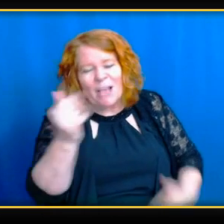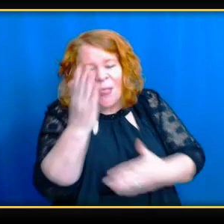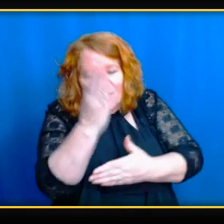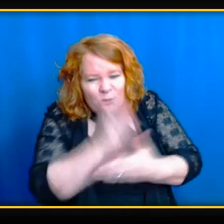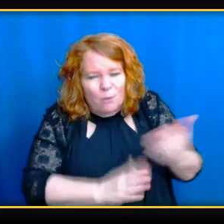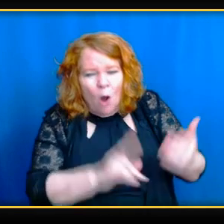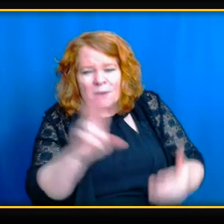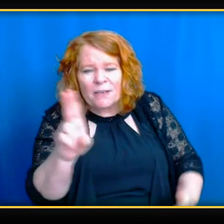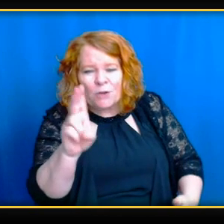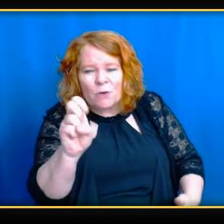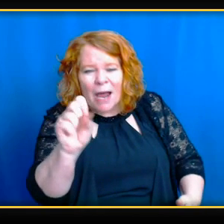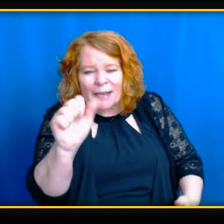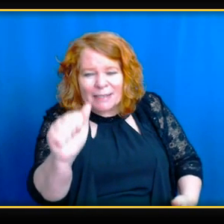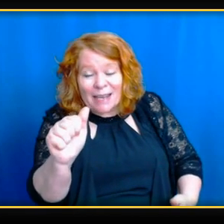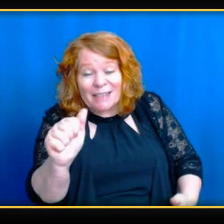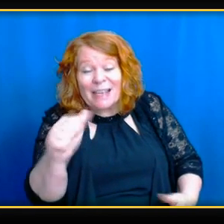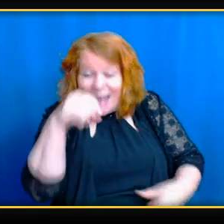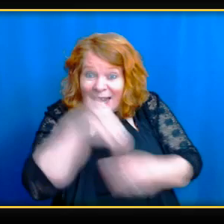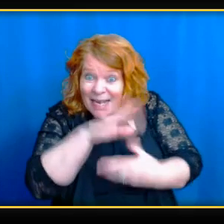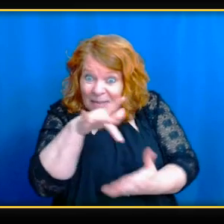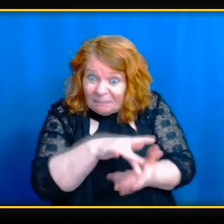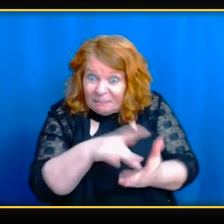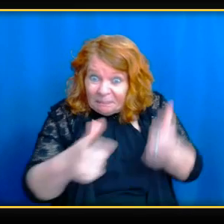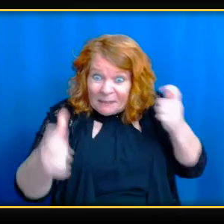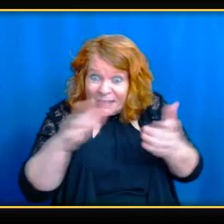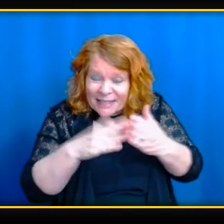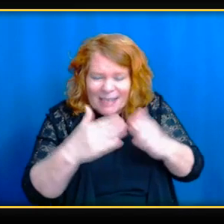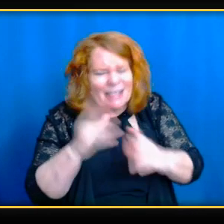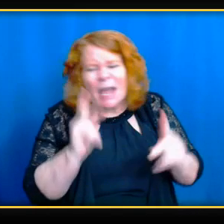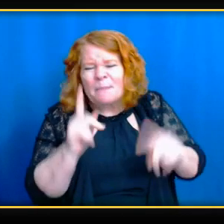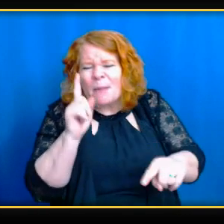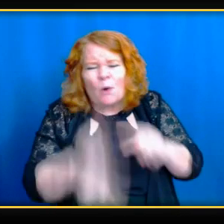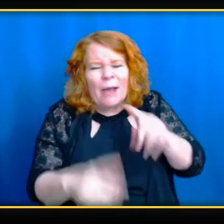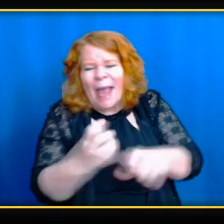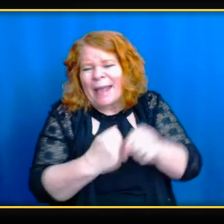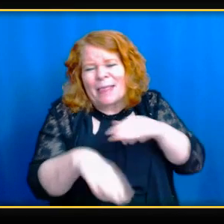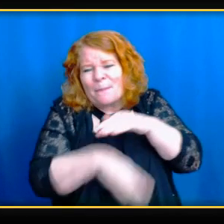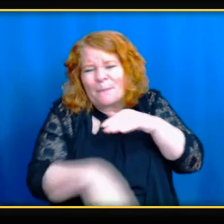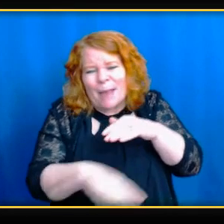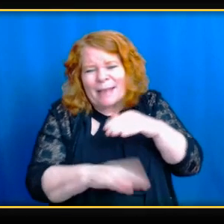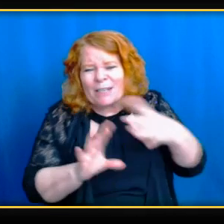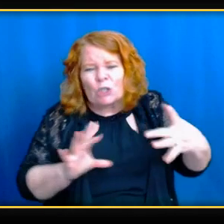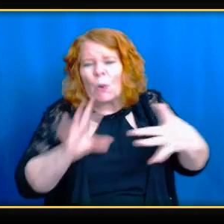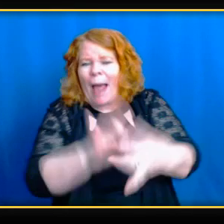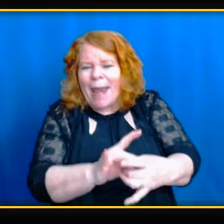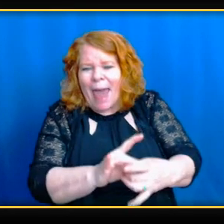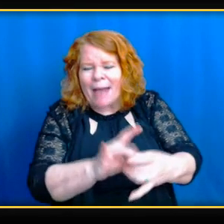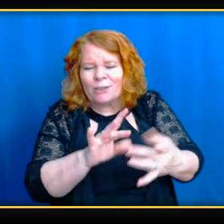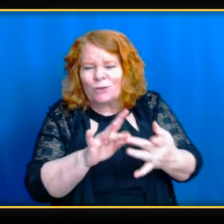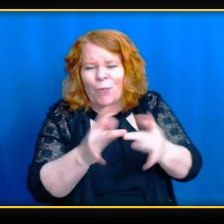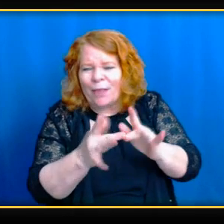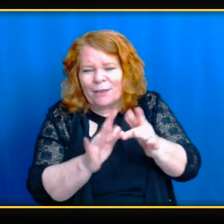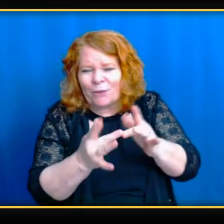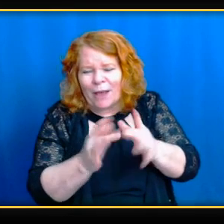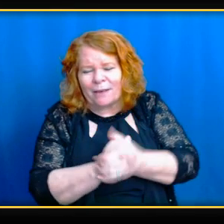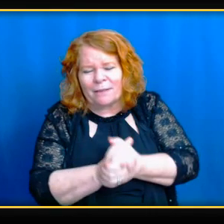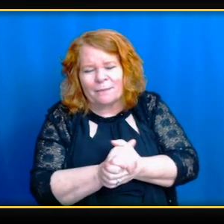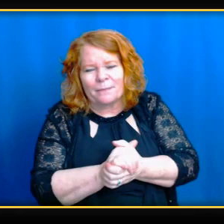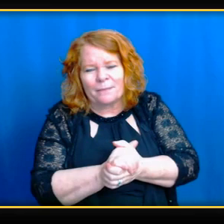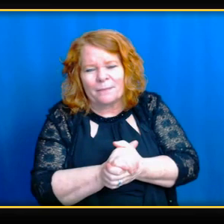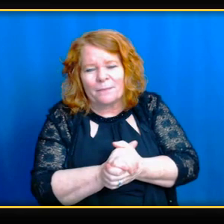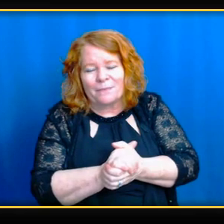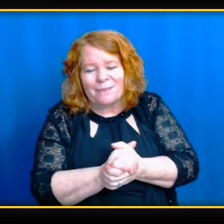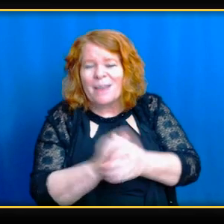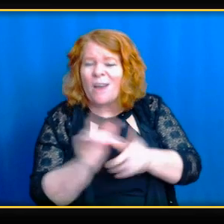major cities, where people can't even get the basics to get online. Where we are now also is, I hope,